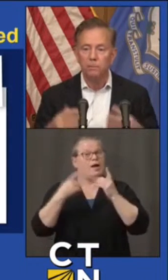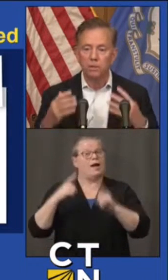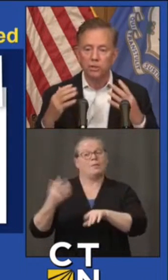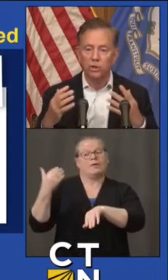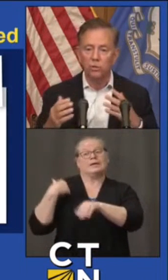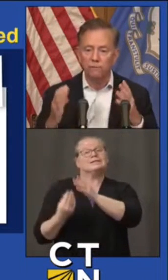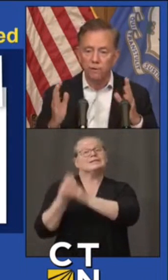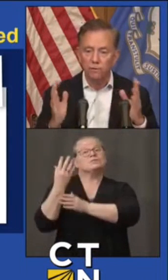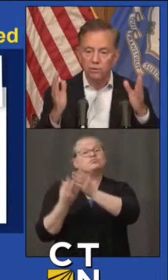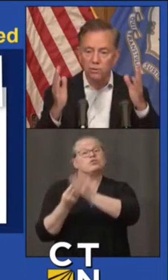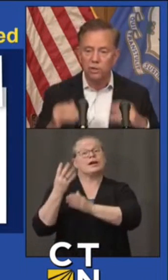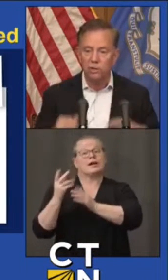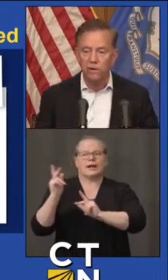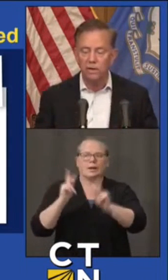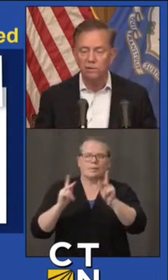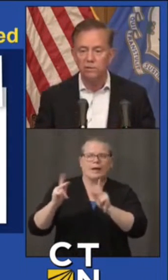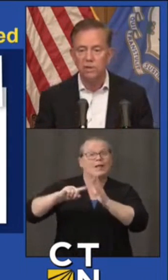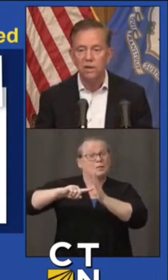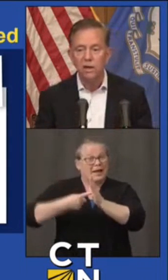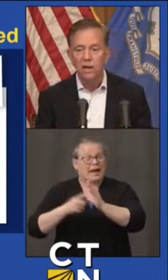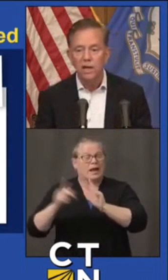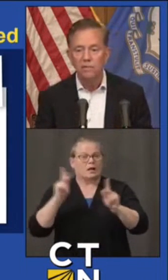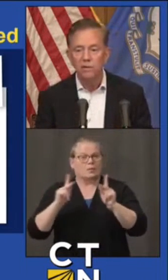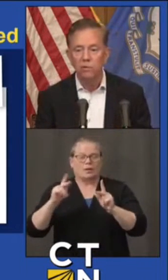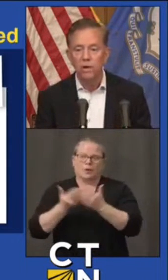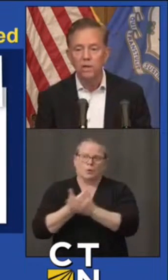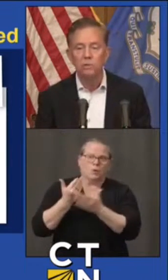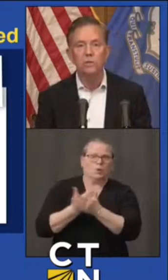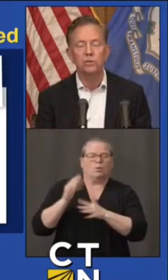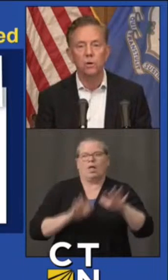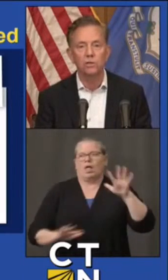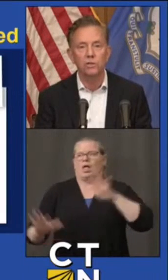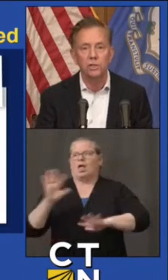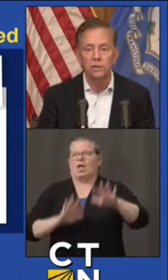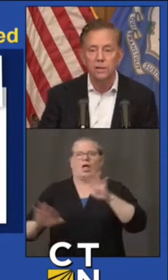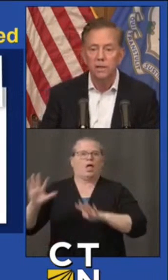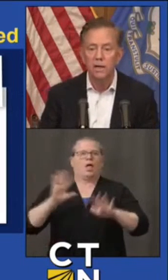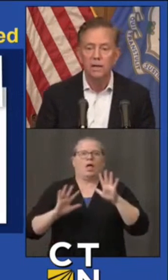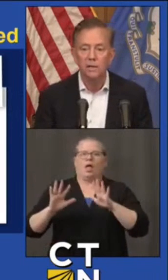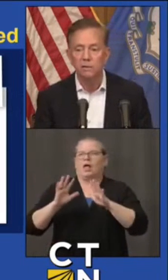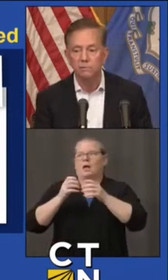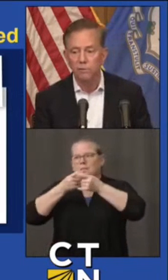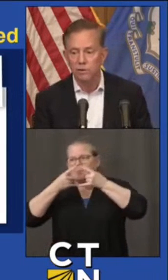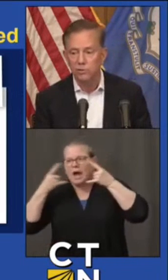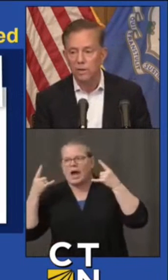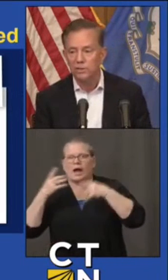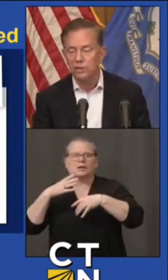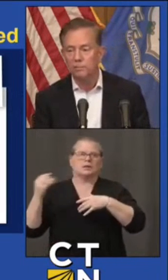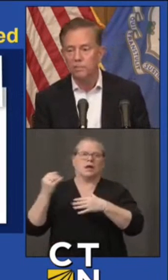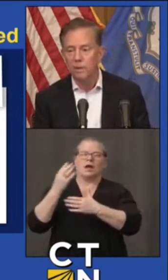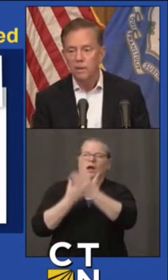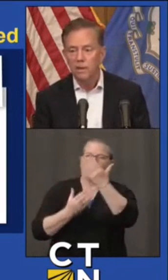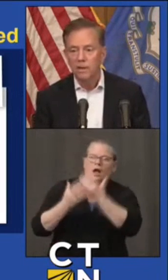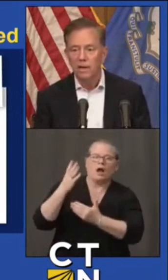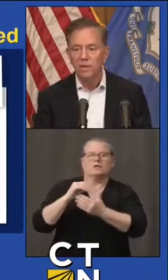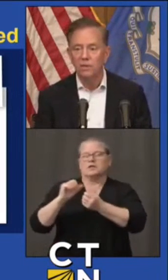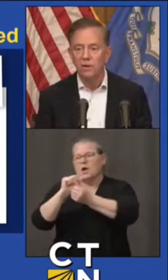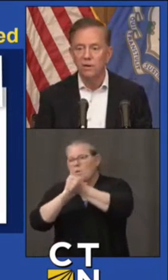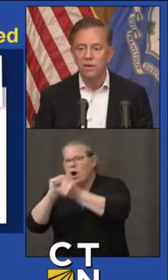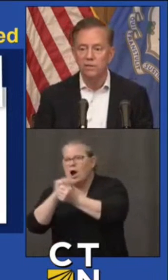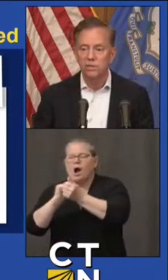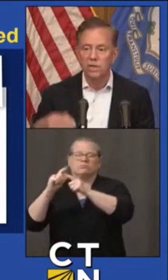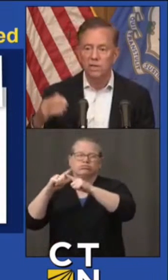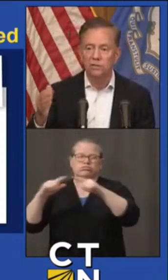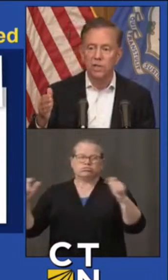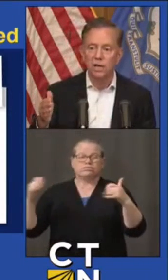people endure the first surge of the virus have given way to exhaustion and frustration. And I think there you